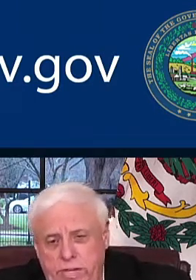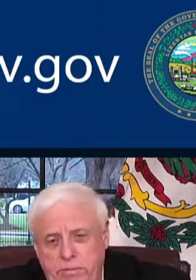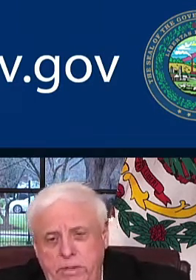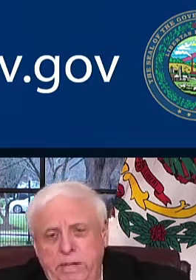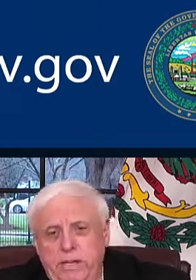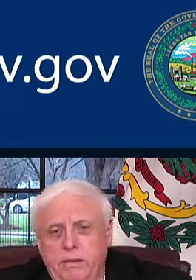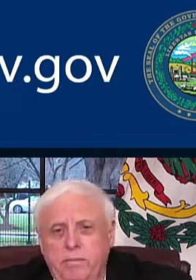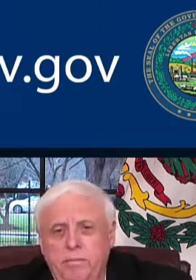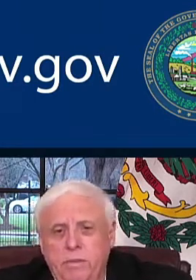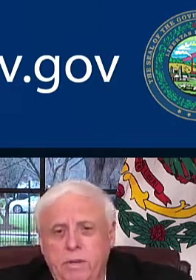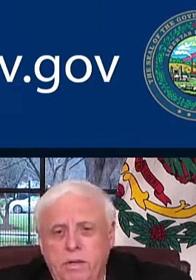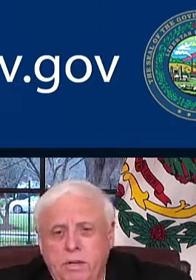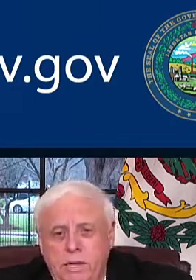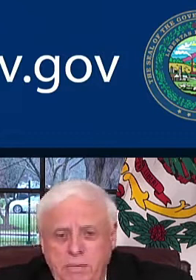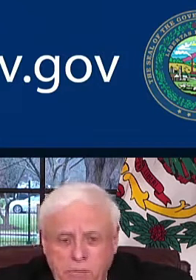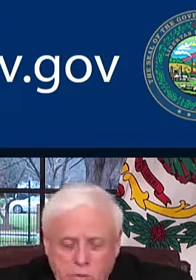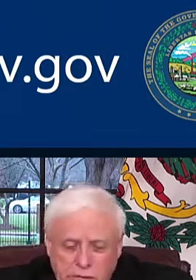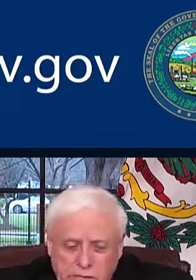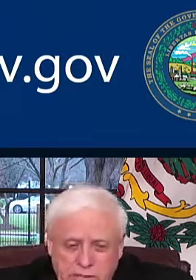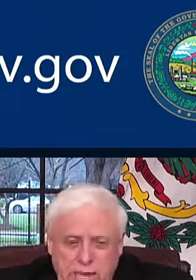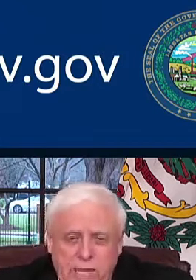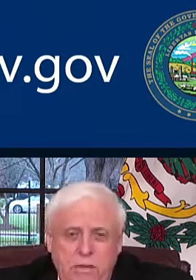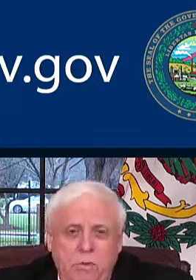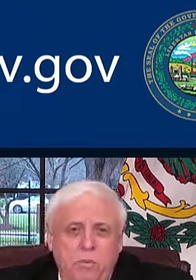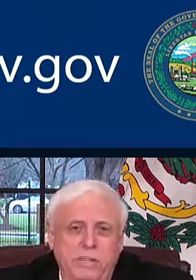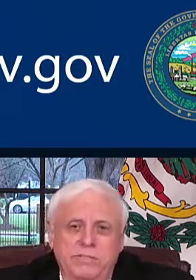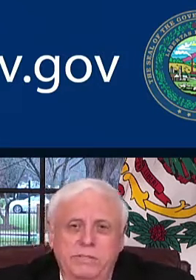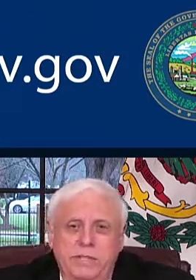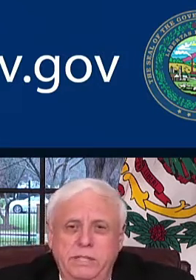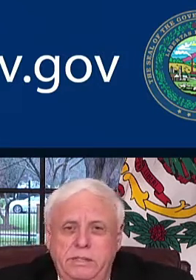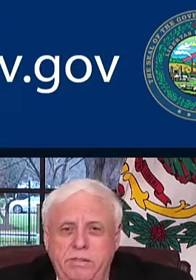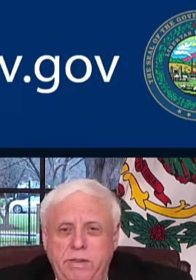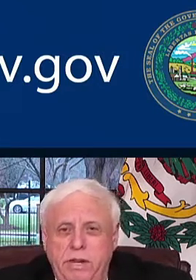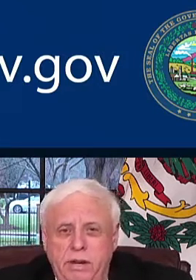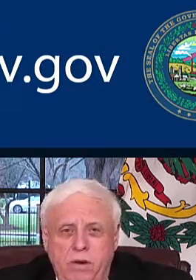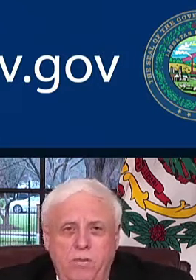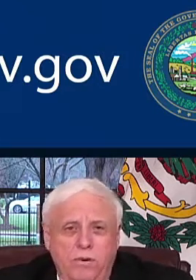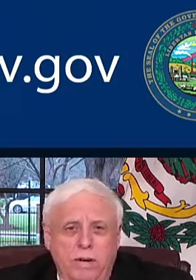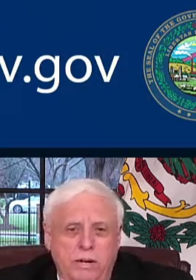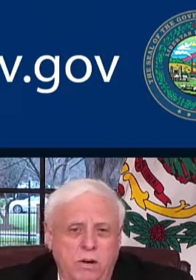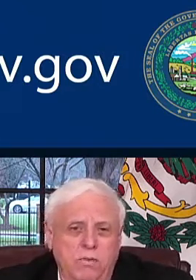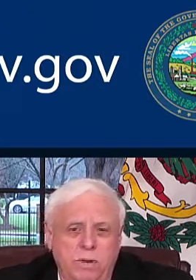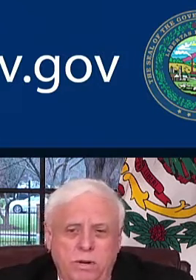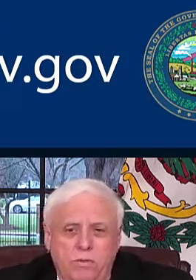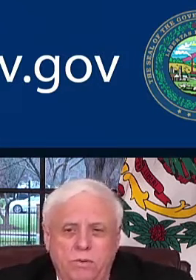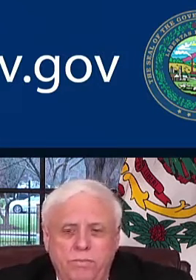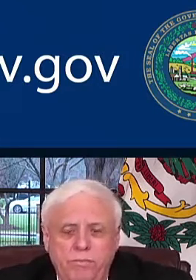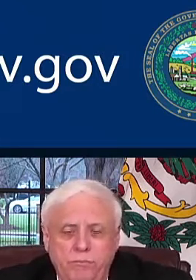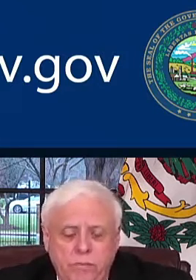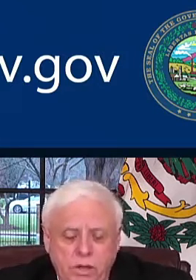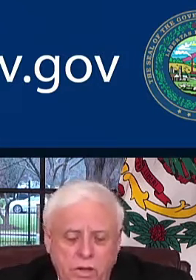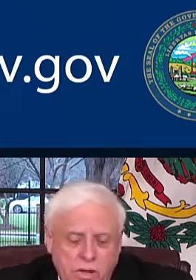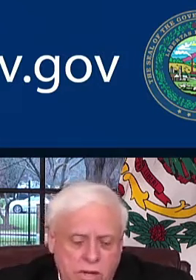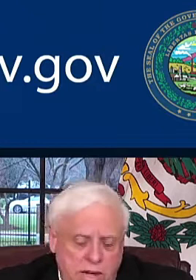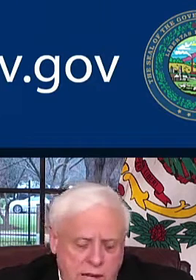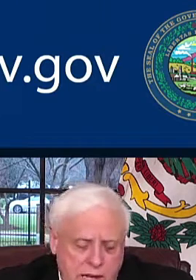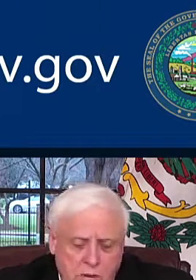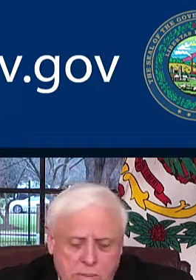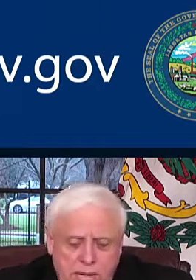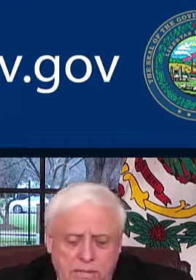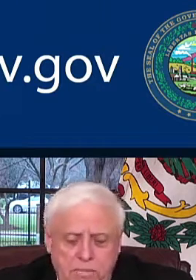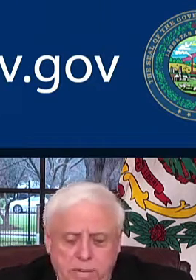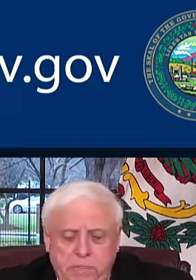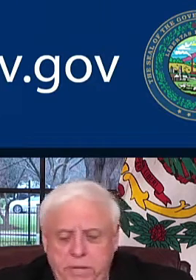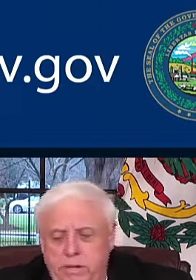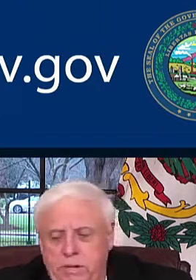answer is keep digging. Keep doing exactly what West Virginians have done over and over and over. You know, I go